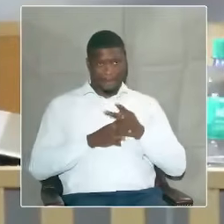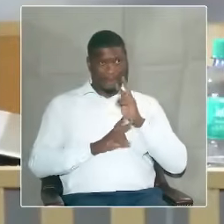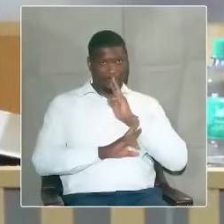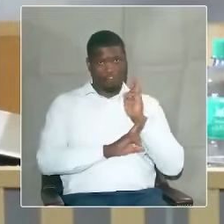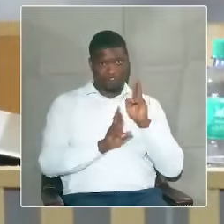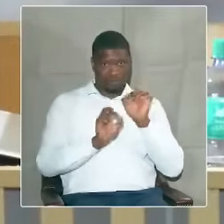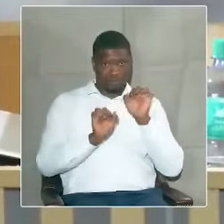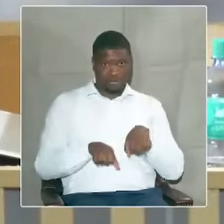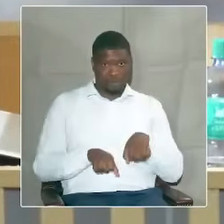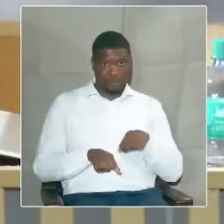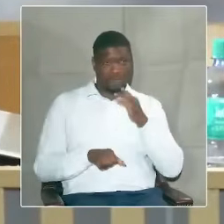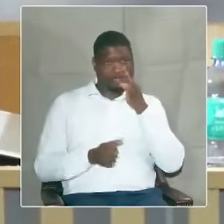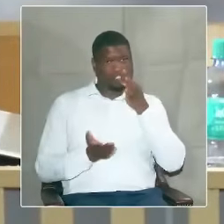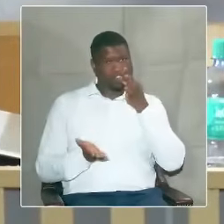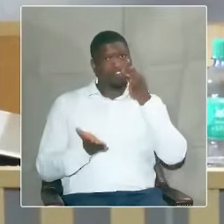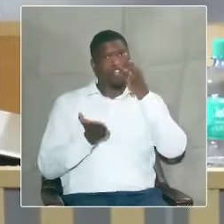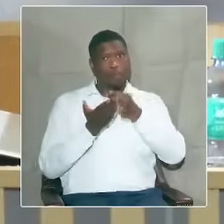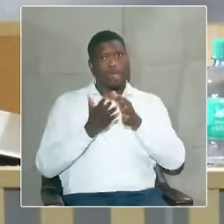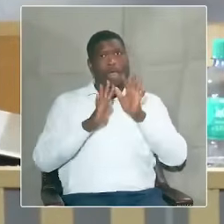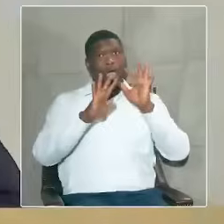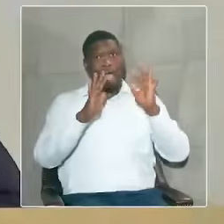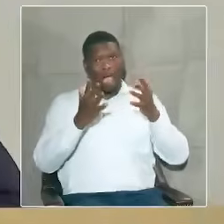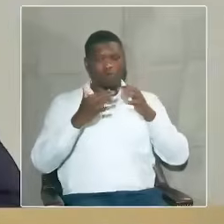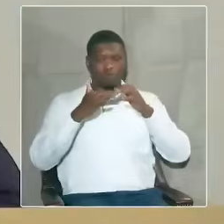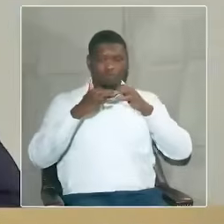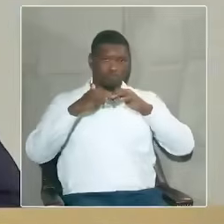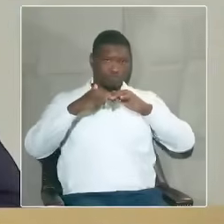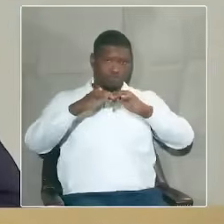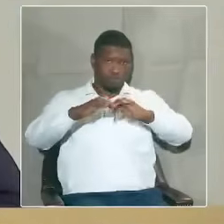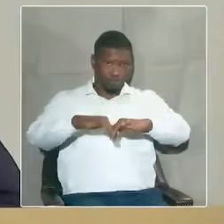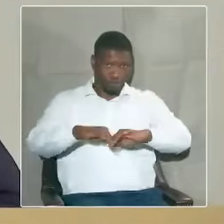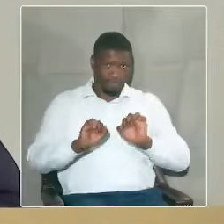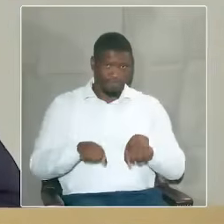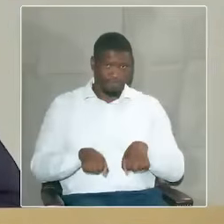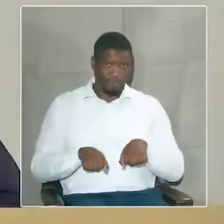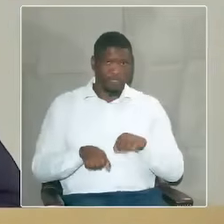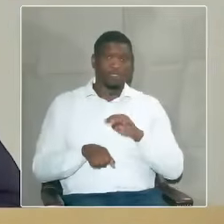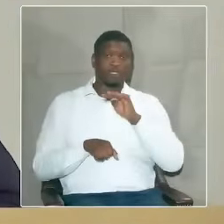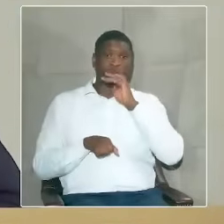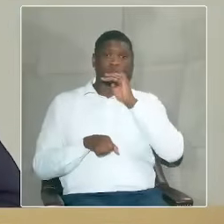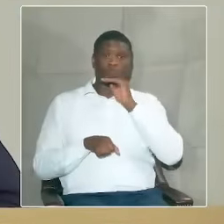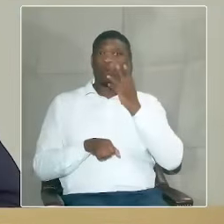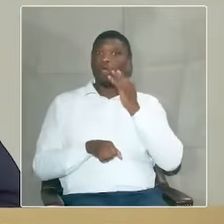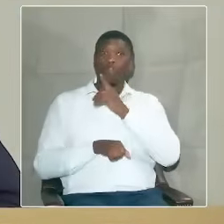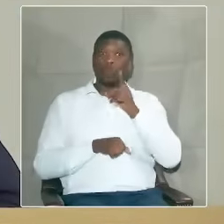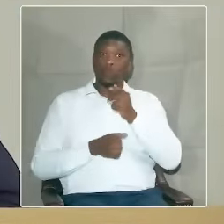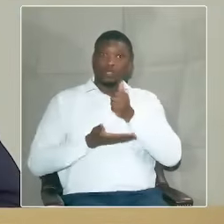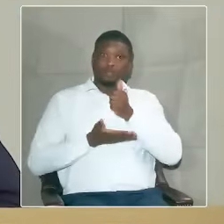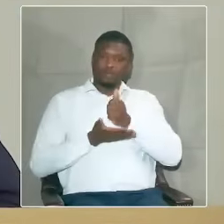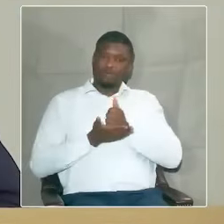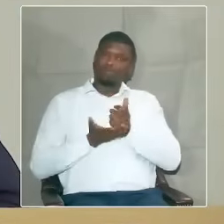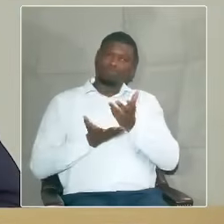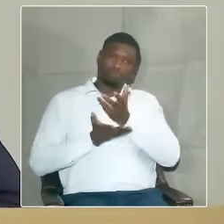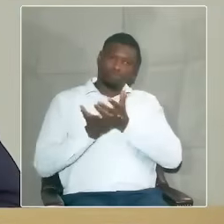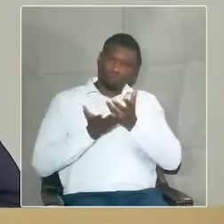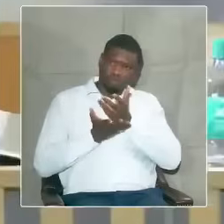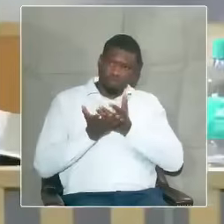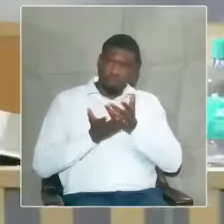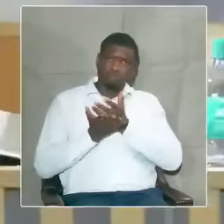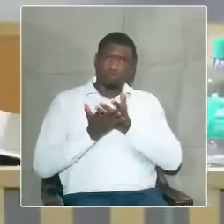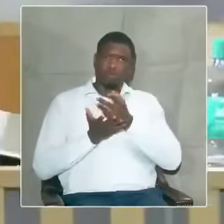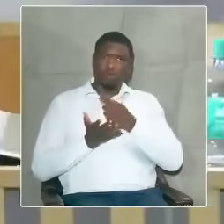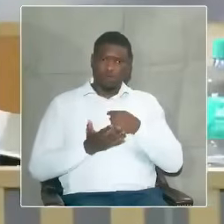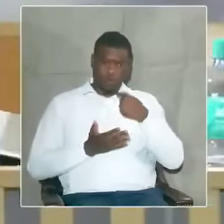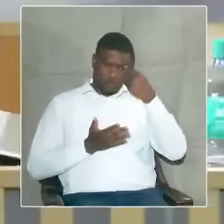would recommend how it should be done. So at no point, as you sit there, at no point did